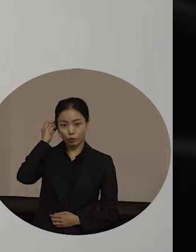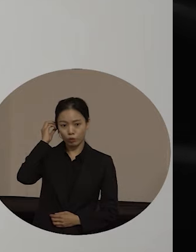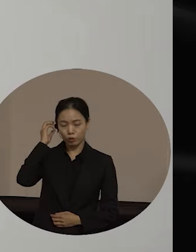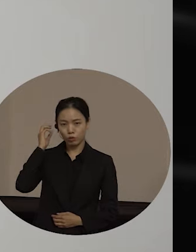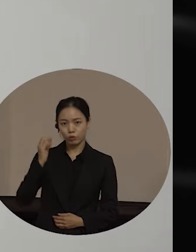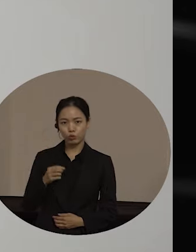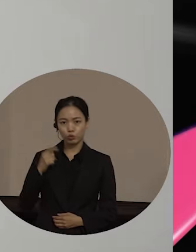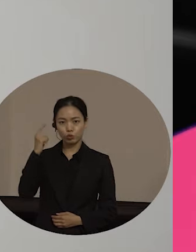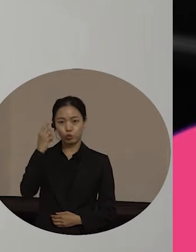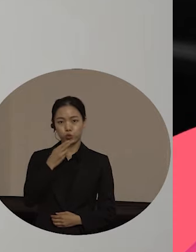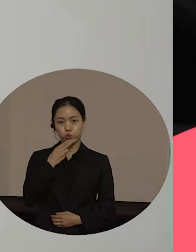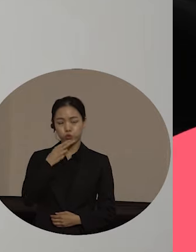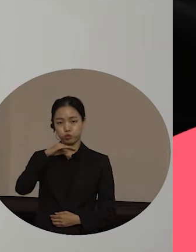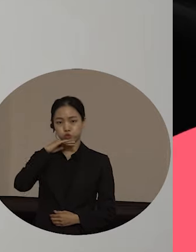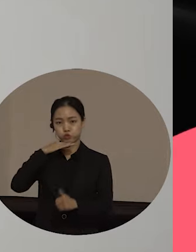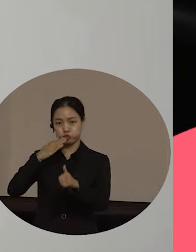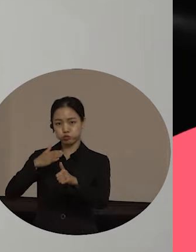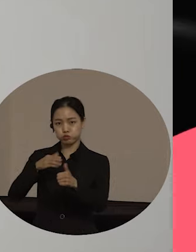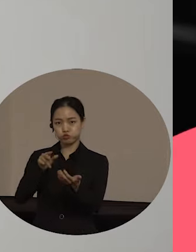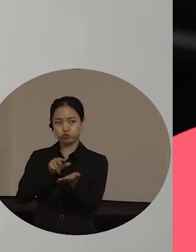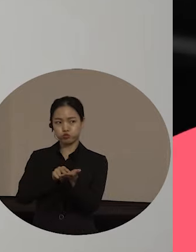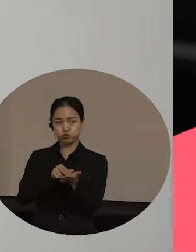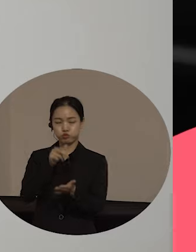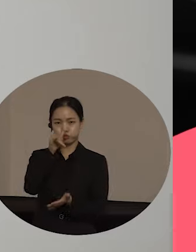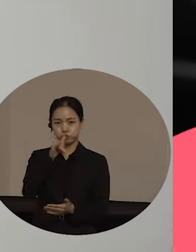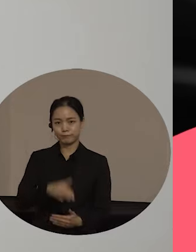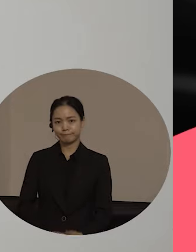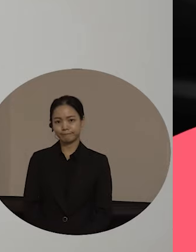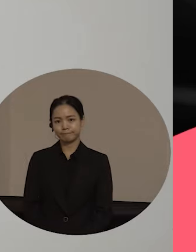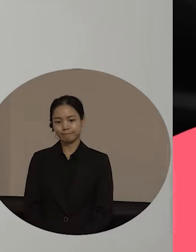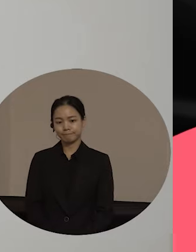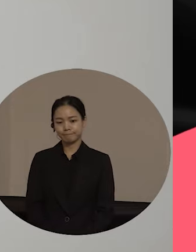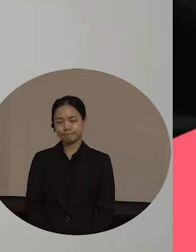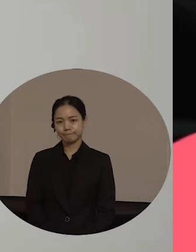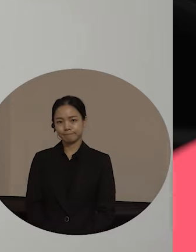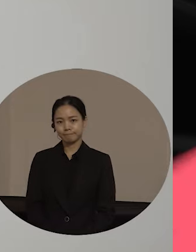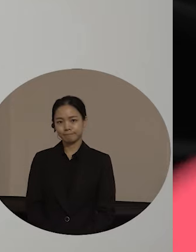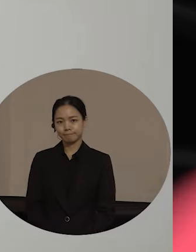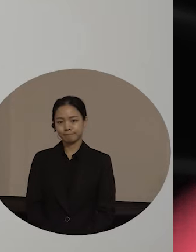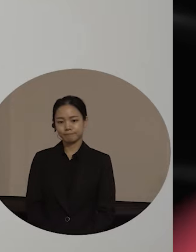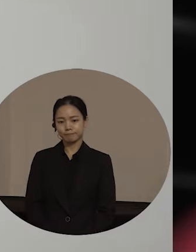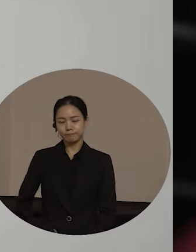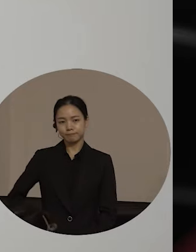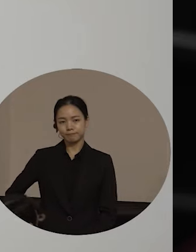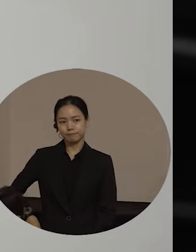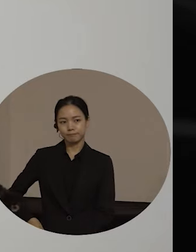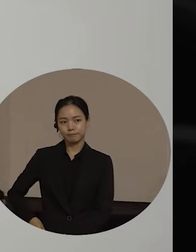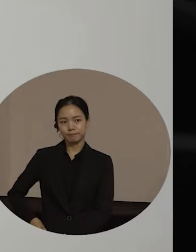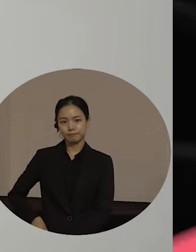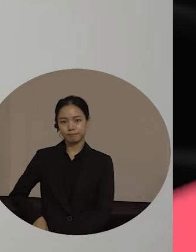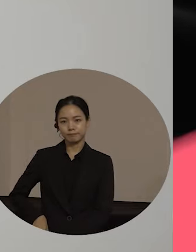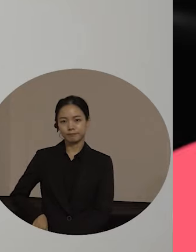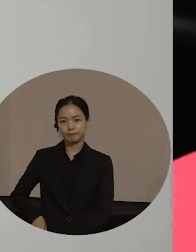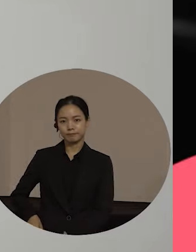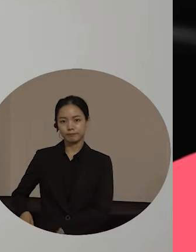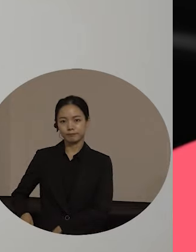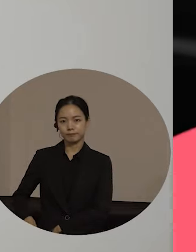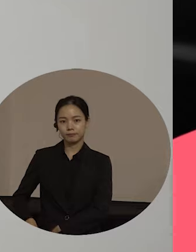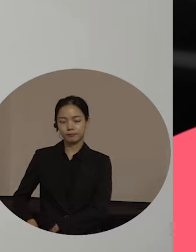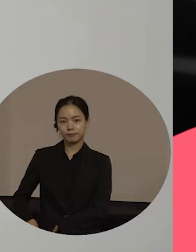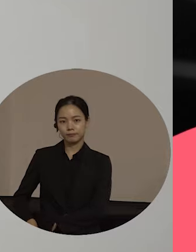The finances go so that the state gives about 96 million euros, and